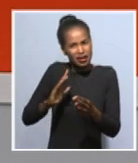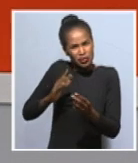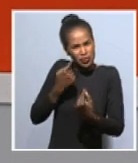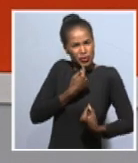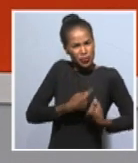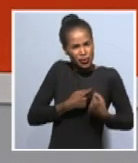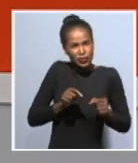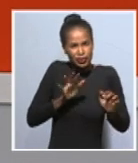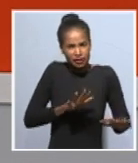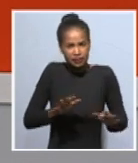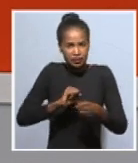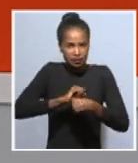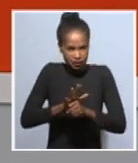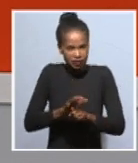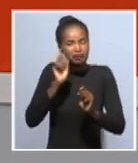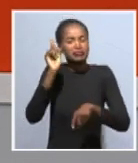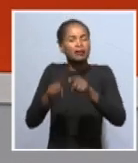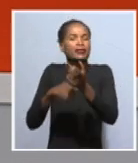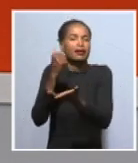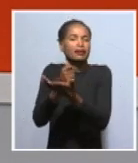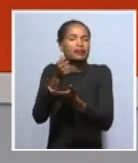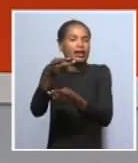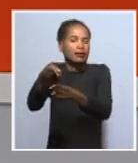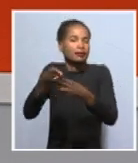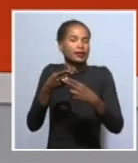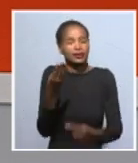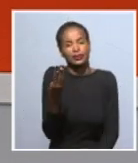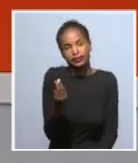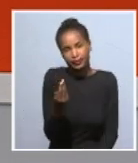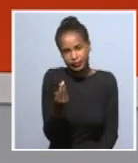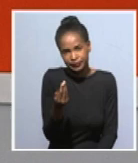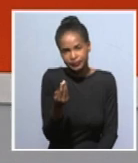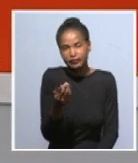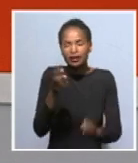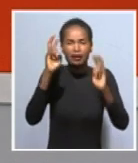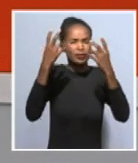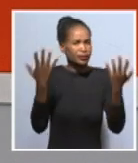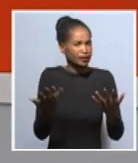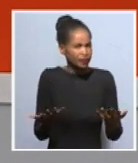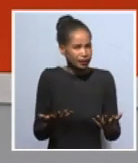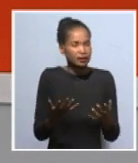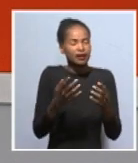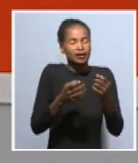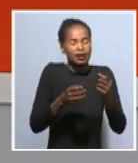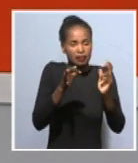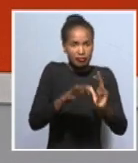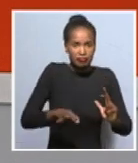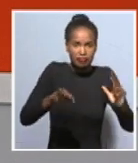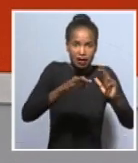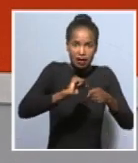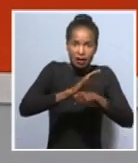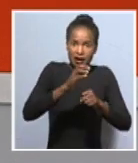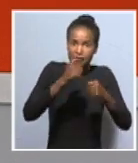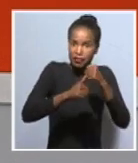by the pandemic. Tonight we look at the impact of COVID-19 on the agricultural sector as well as the relief measures to assist